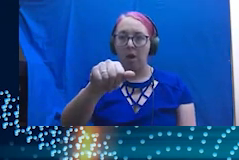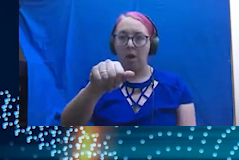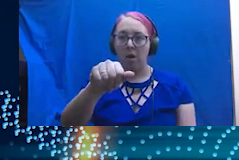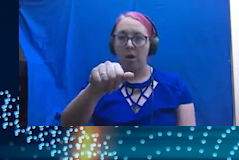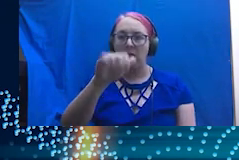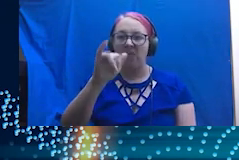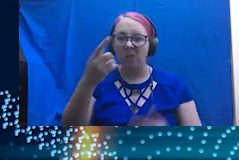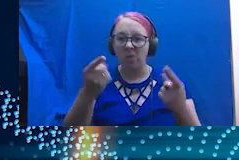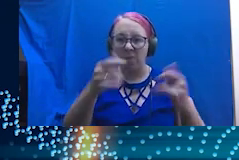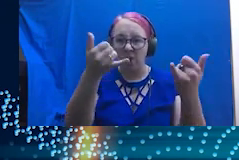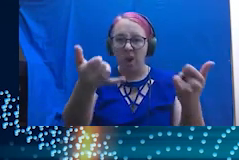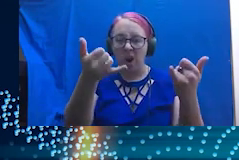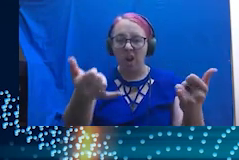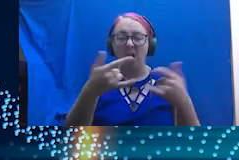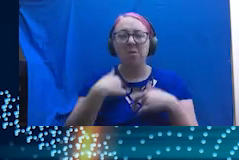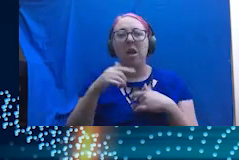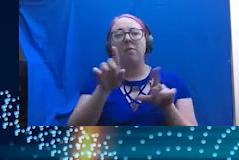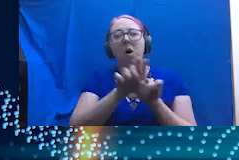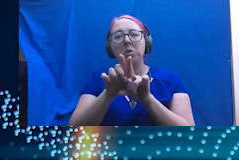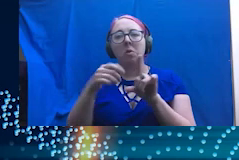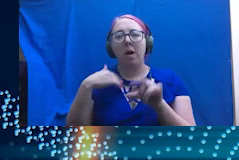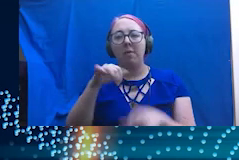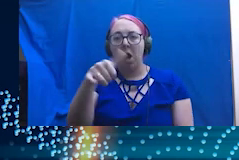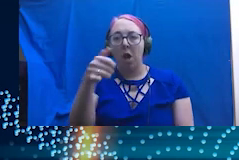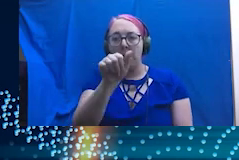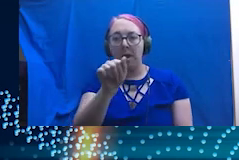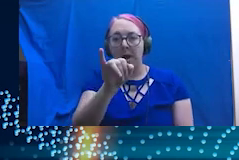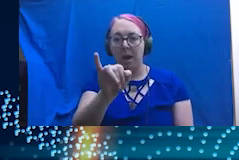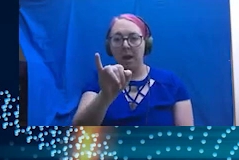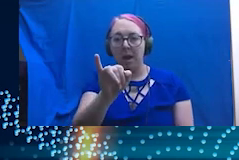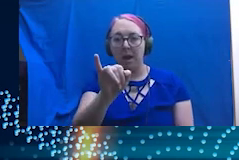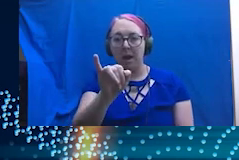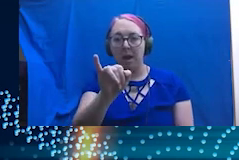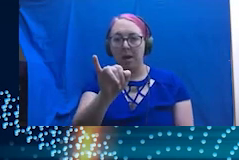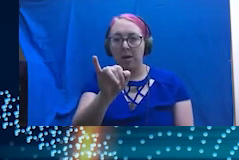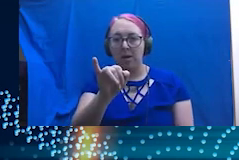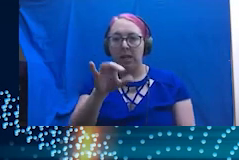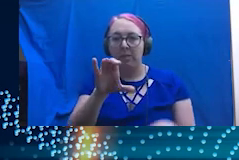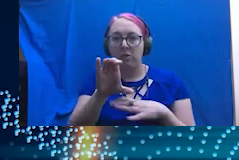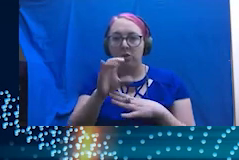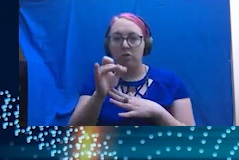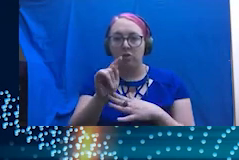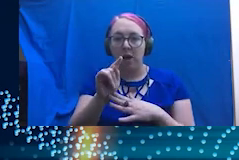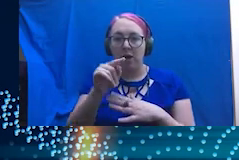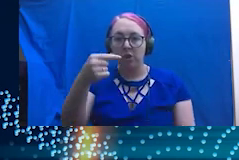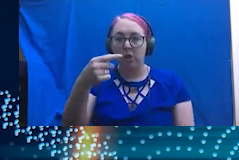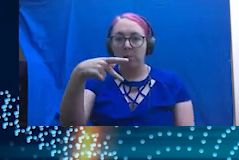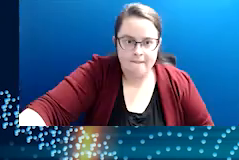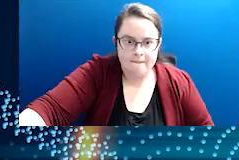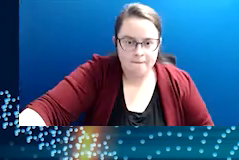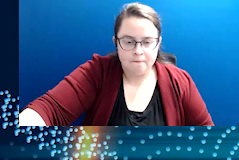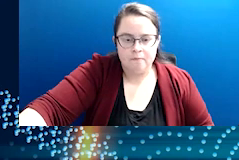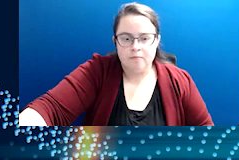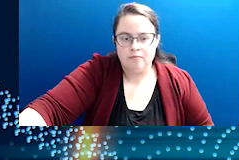is going on right now. Now, there are, of course, other AIs besides ChatGPT, but I chose this one because this is kind of the one